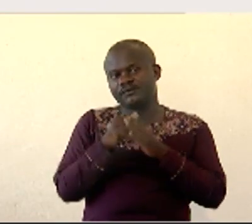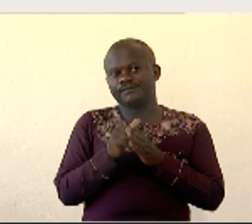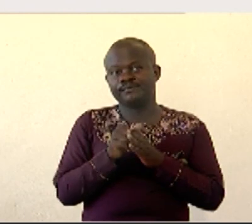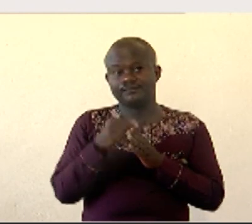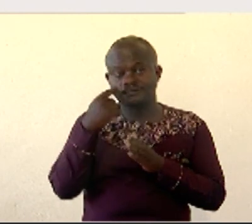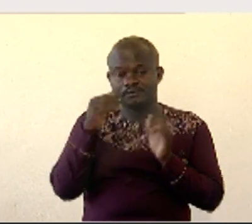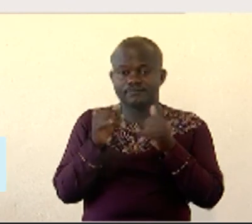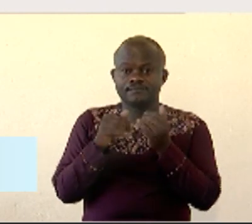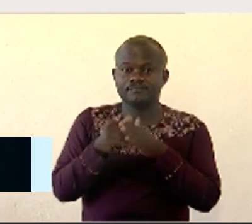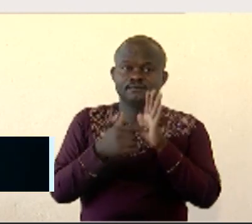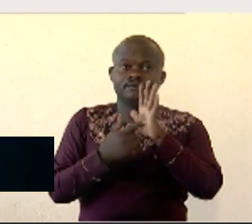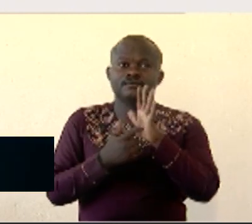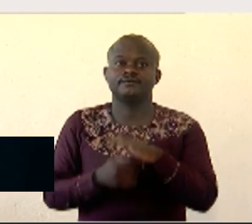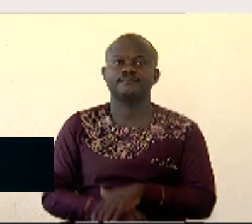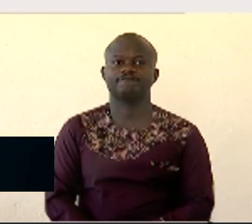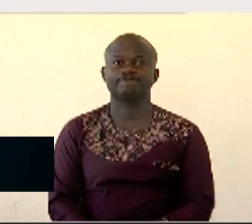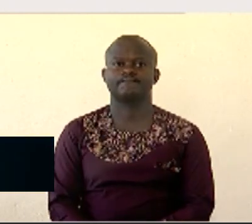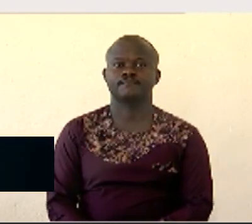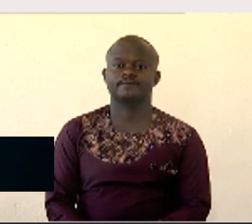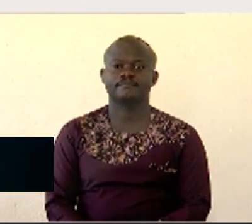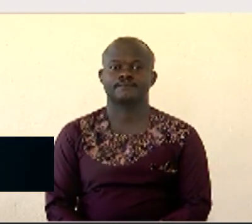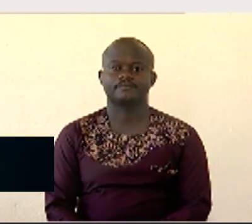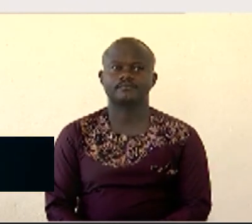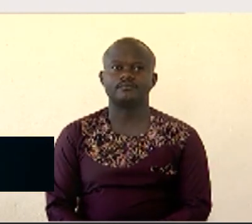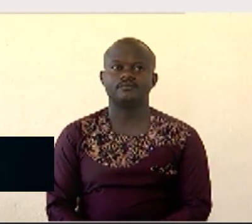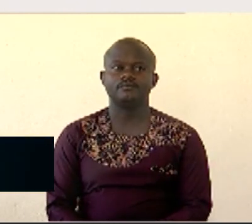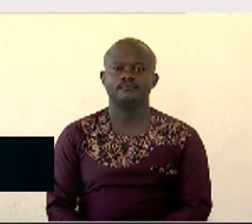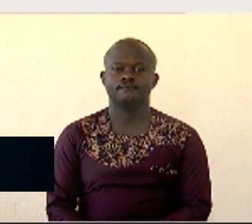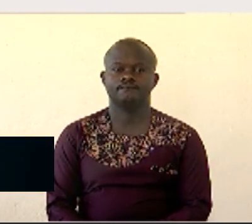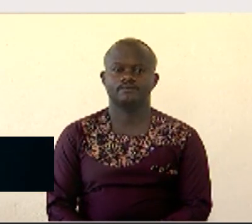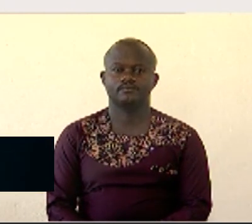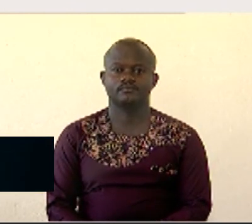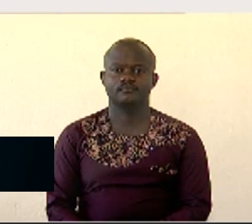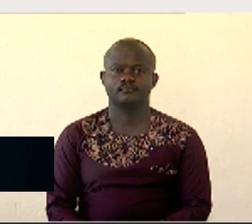graph. Most of these things are involving the graphs.